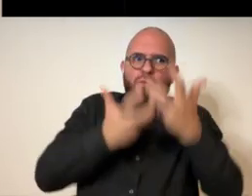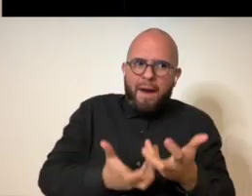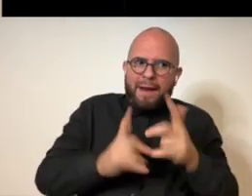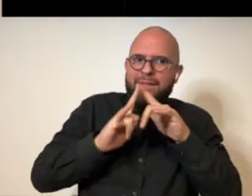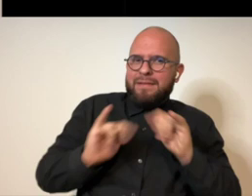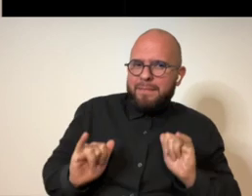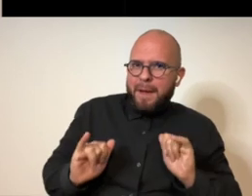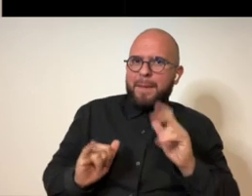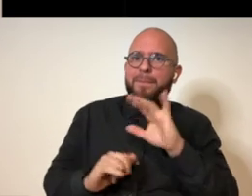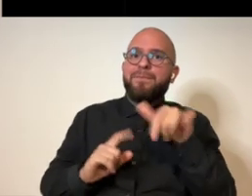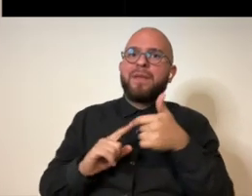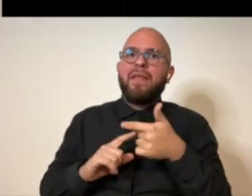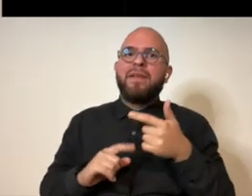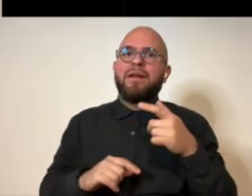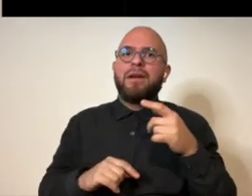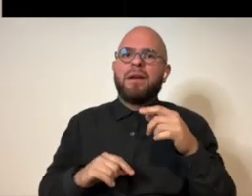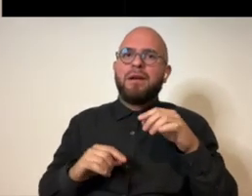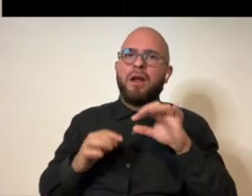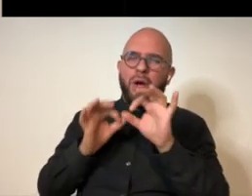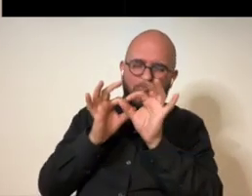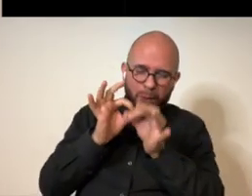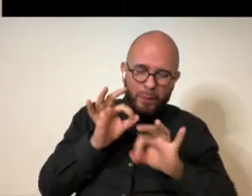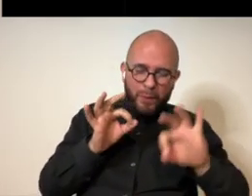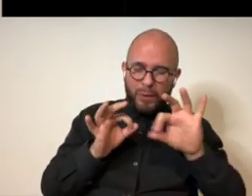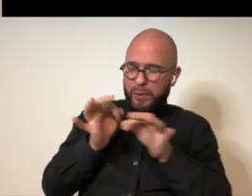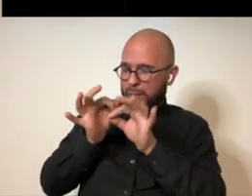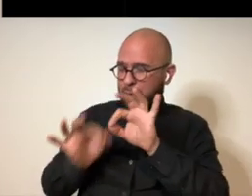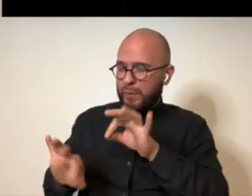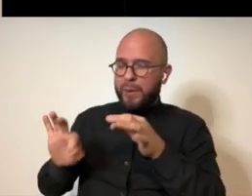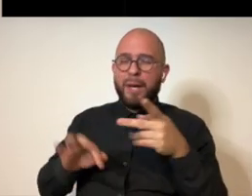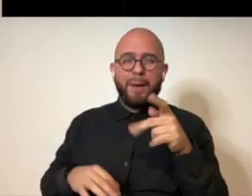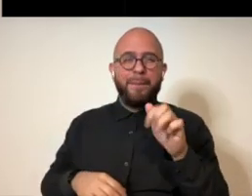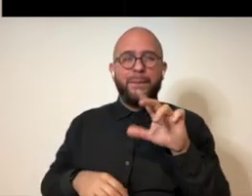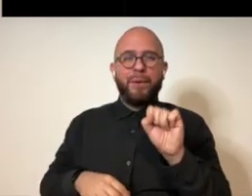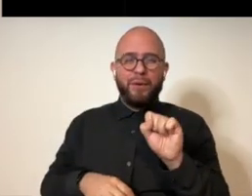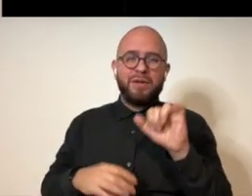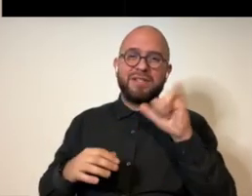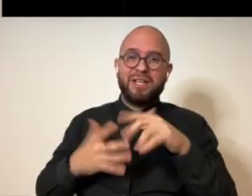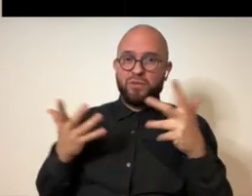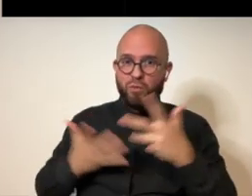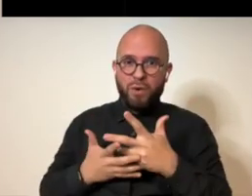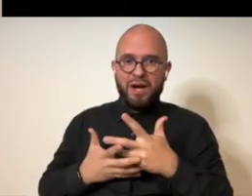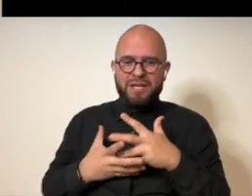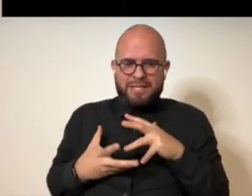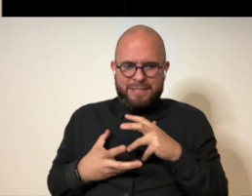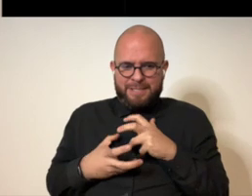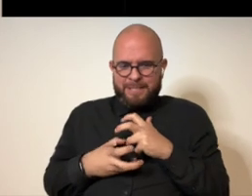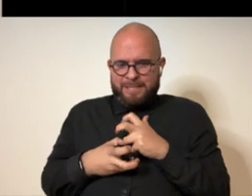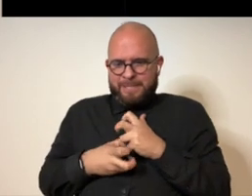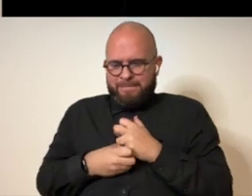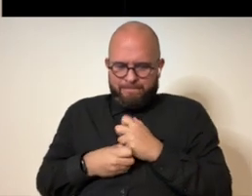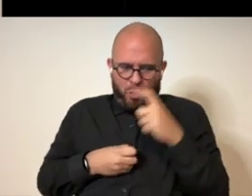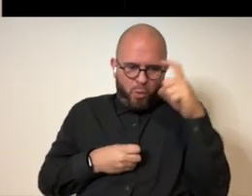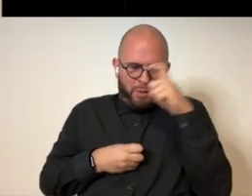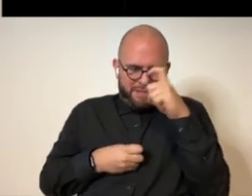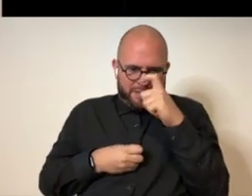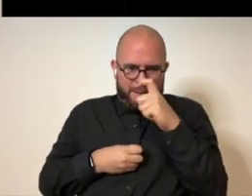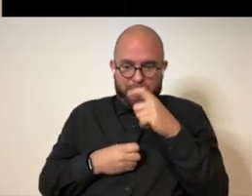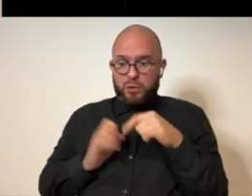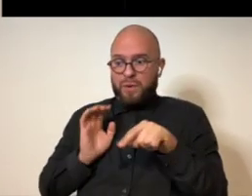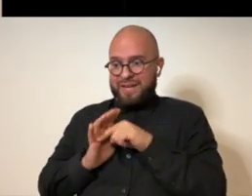blankets too, the way that they're soft, but also weighted. And then the pearls are all this idea